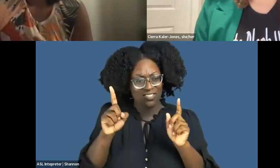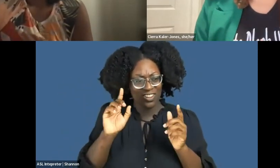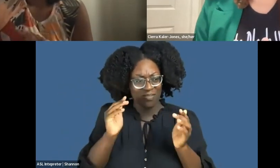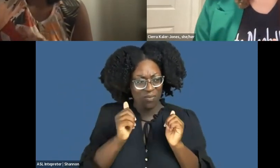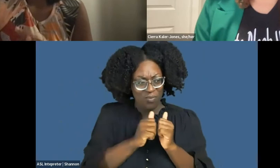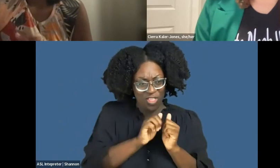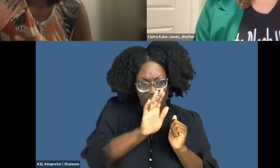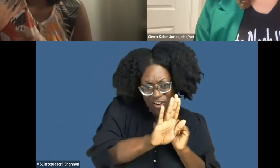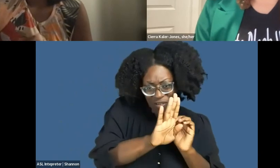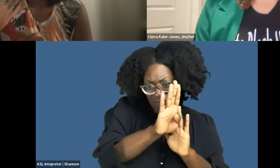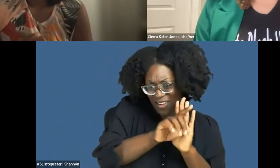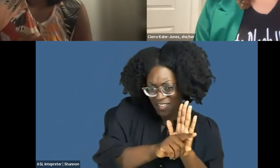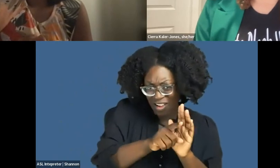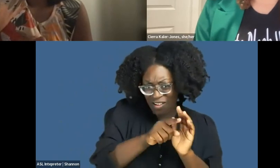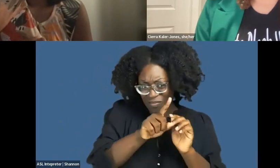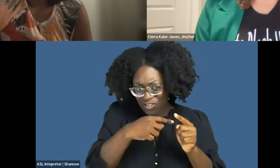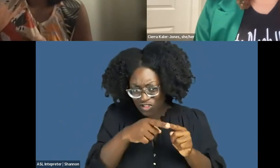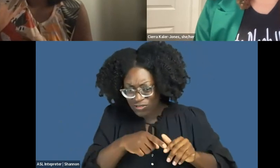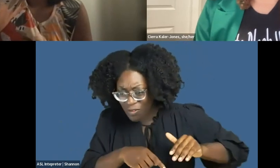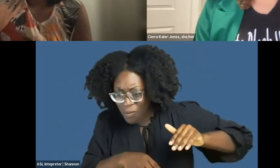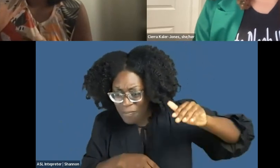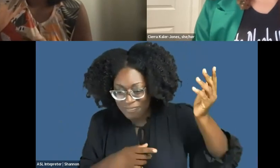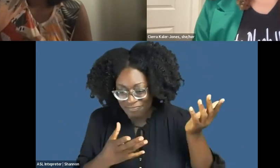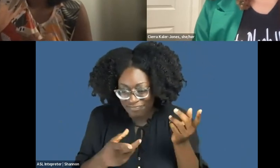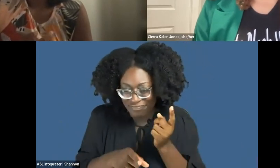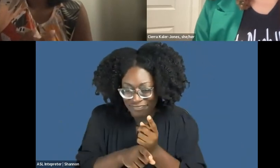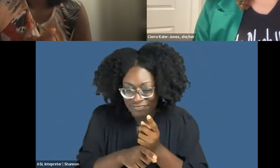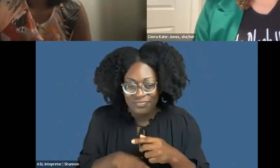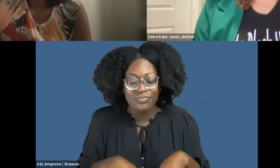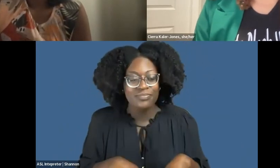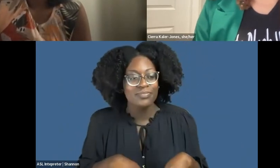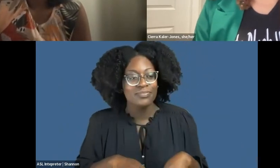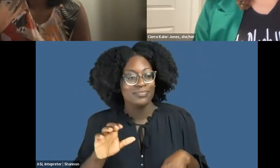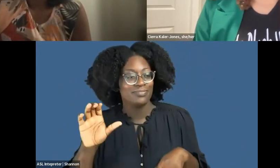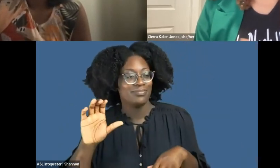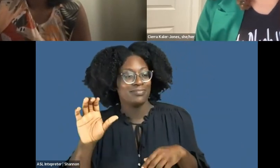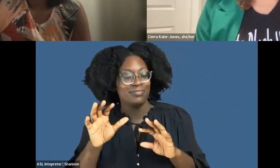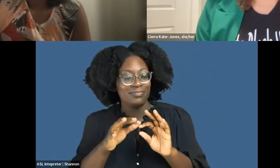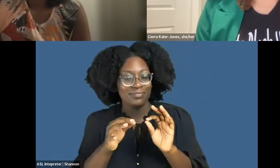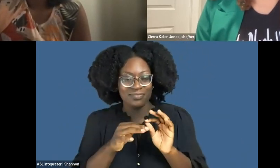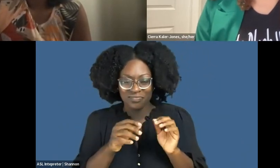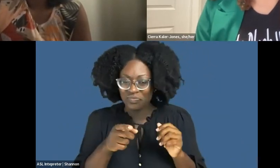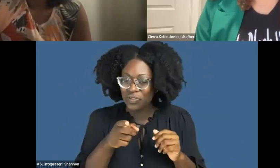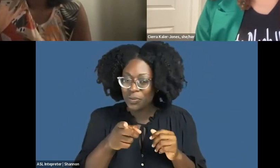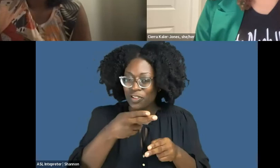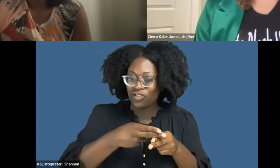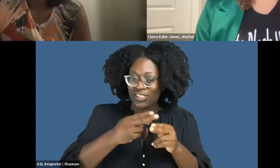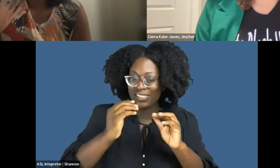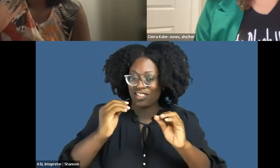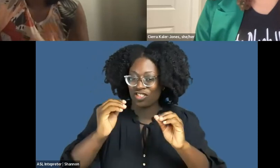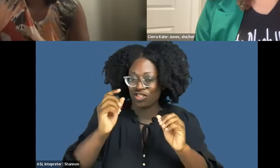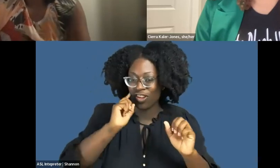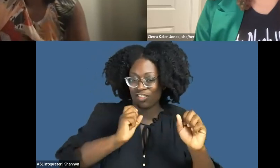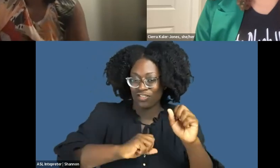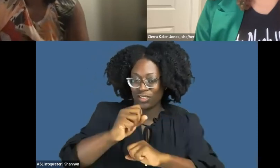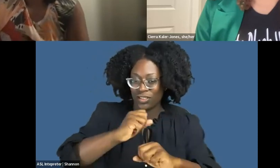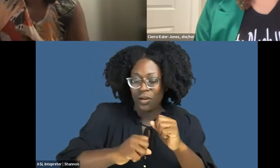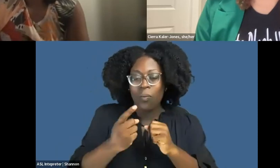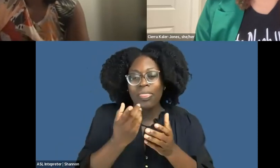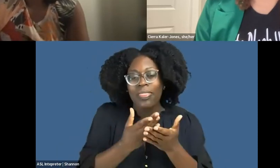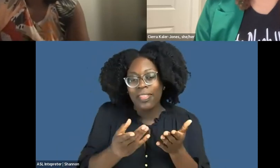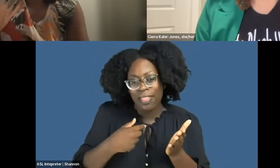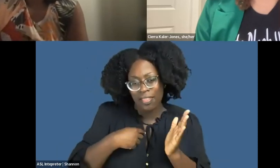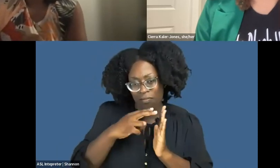evolving, as we're also talking about teaching strategies, one thing that I read about your teaching is that you do a freedom